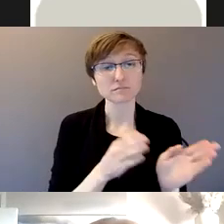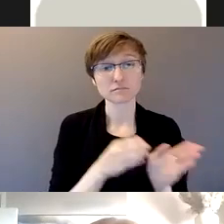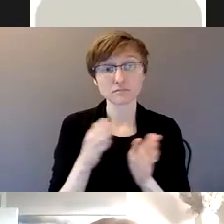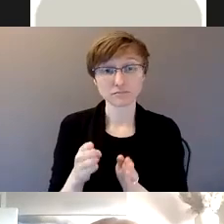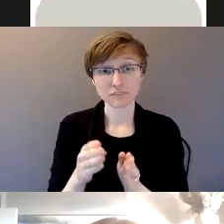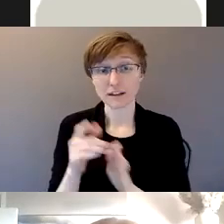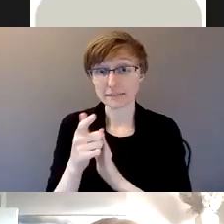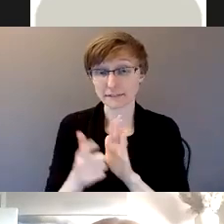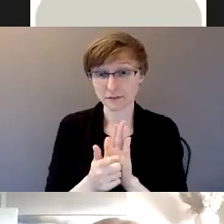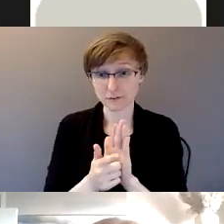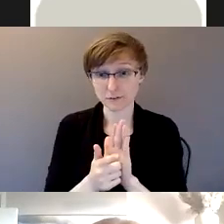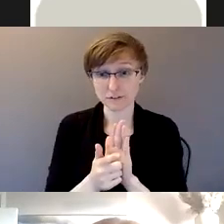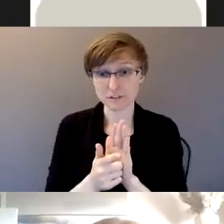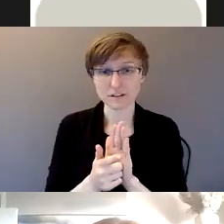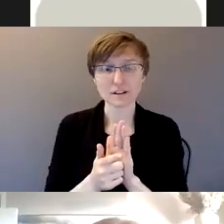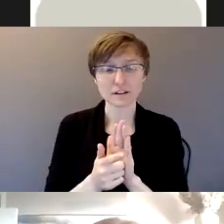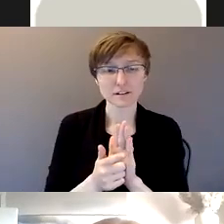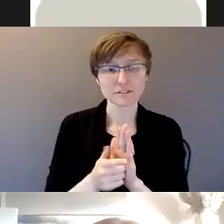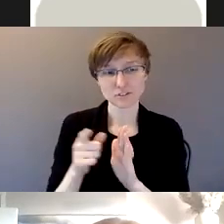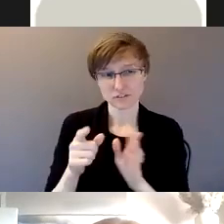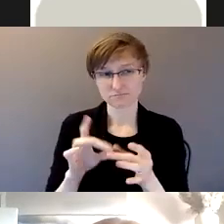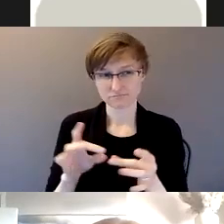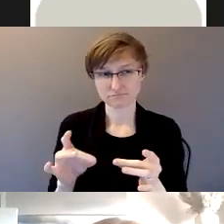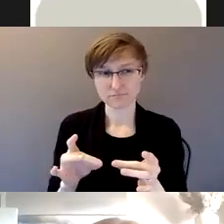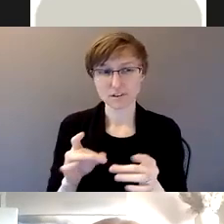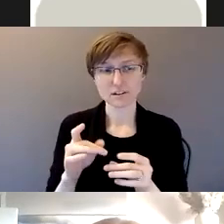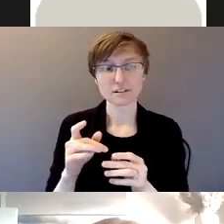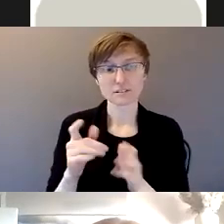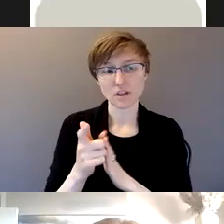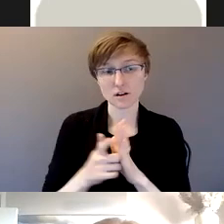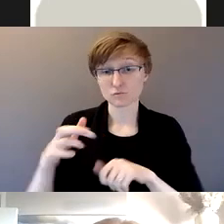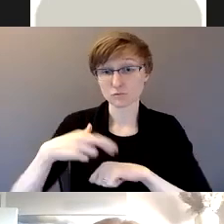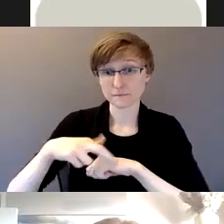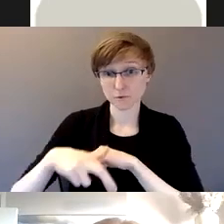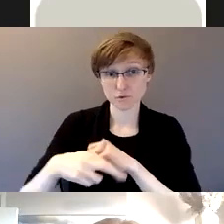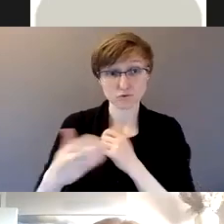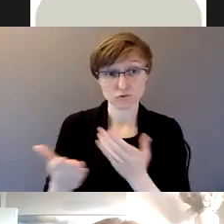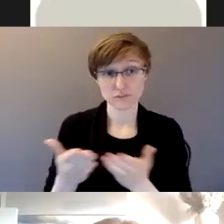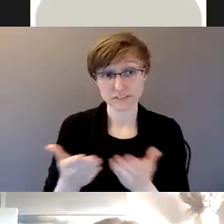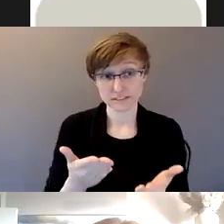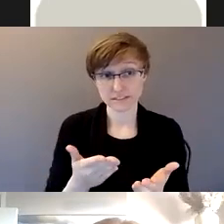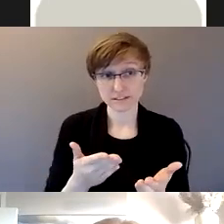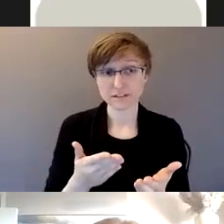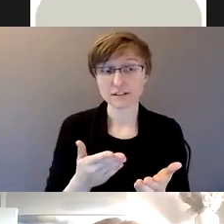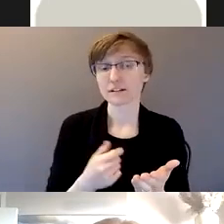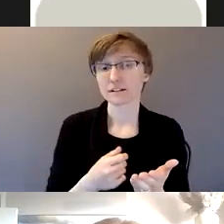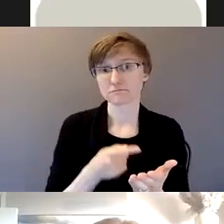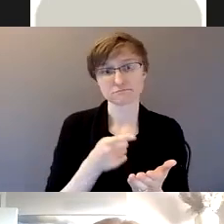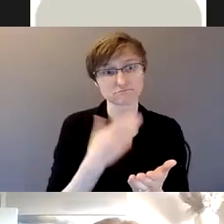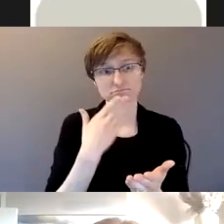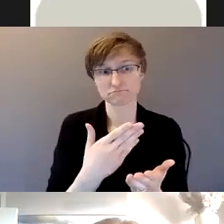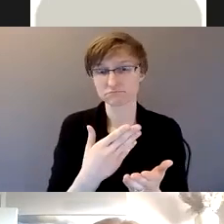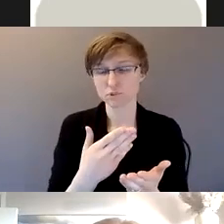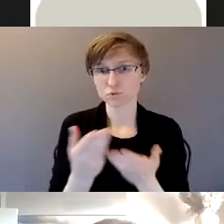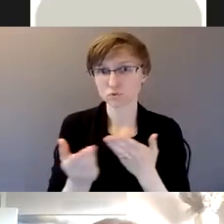had mentioned a couple, the Law Society, the Referral Service. It's a great resource. You can actually get 30 minutes of free legal